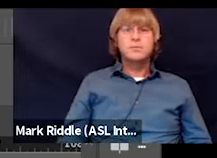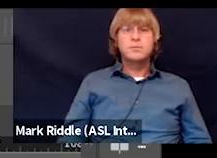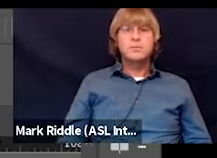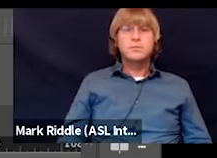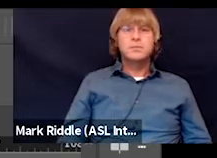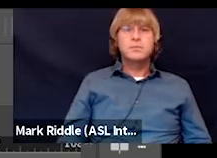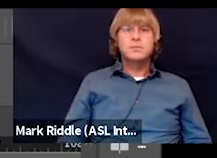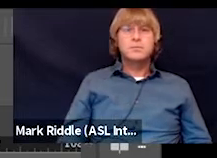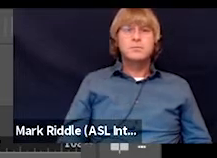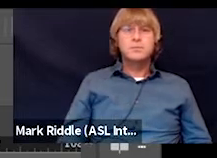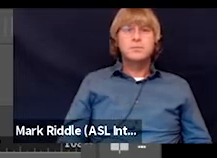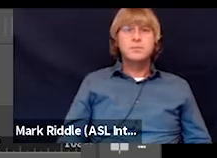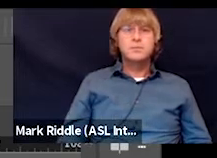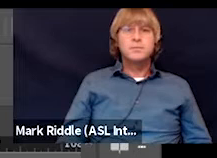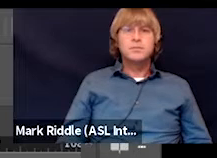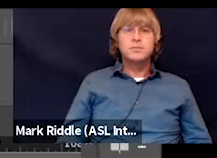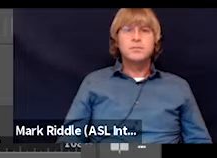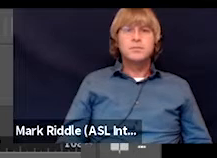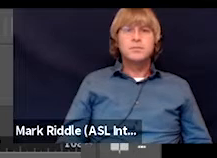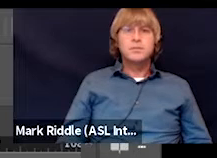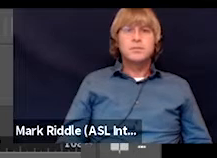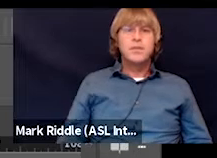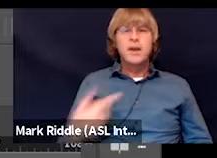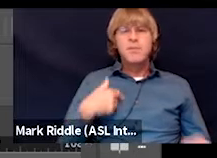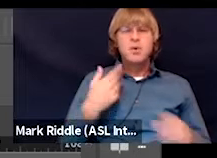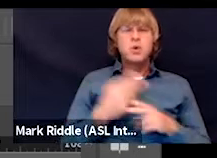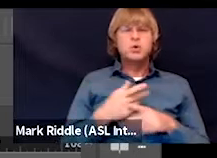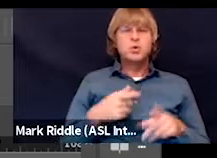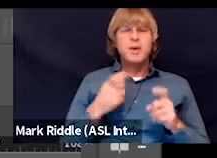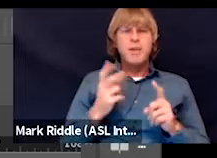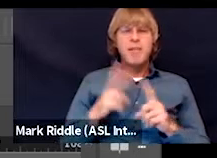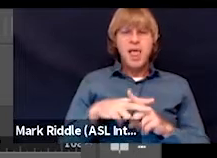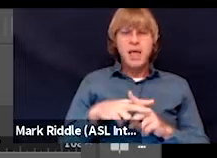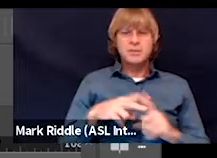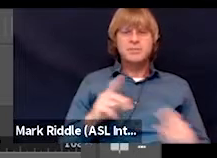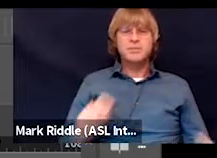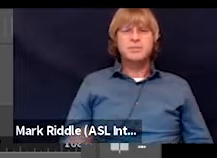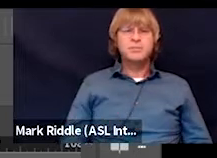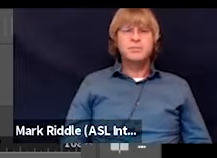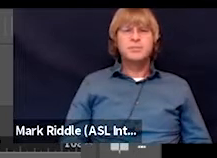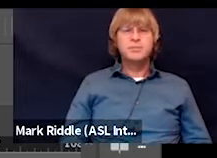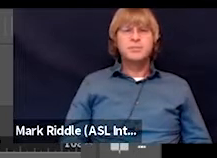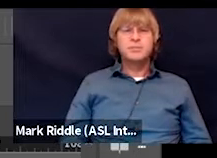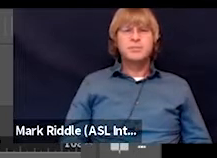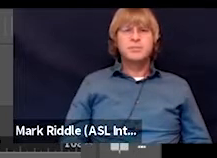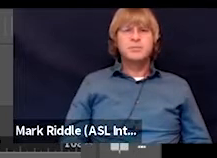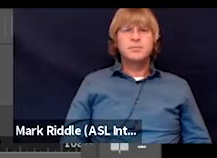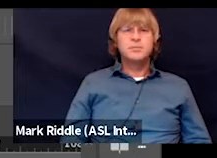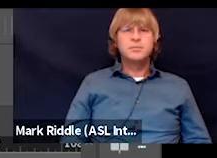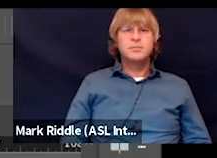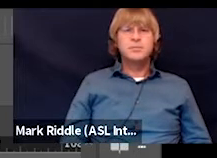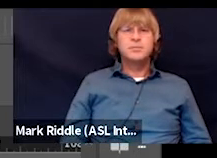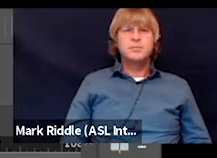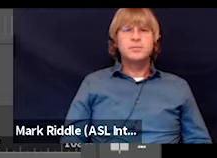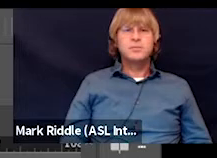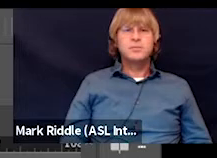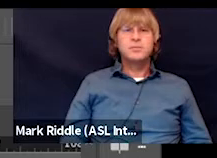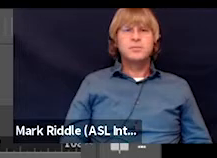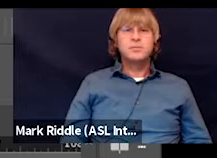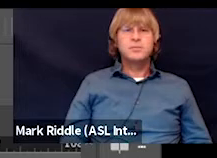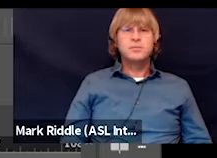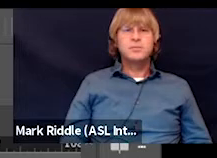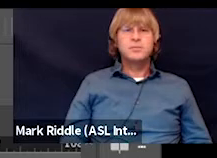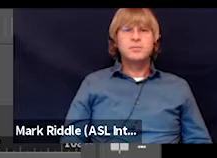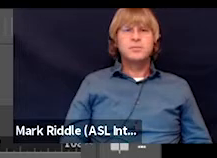Let me, I'm going to use quick apply, command return, and I'm going to type in keep